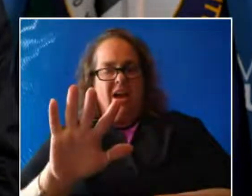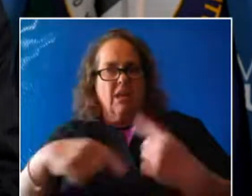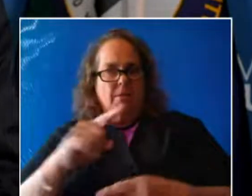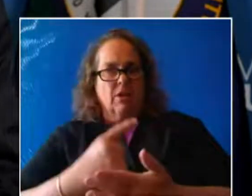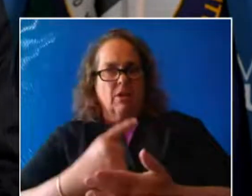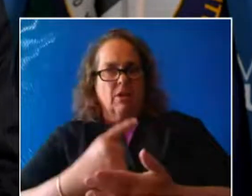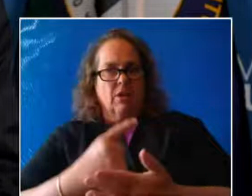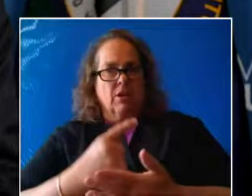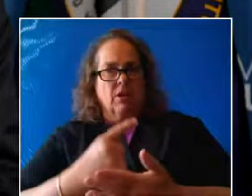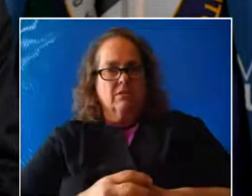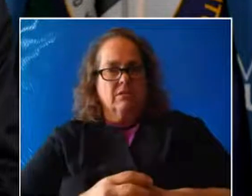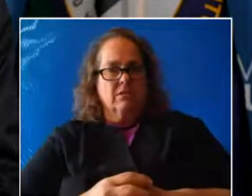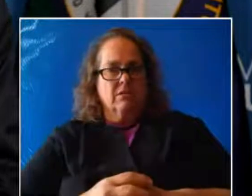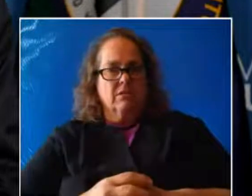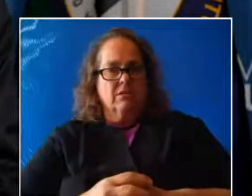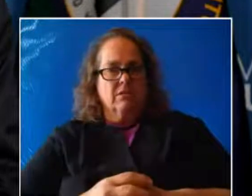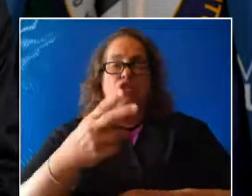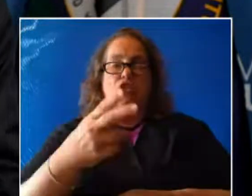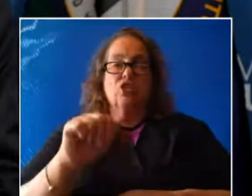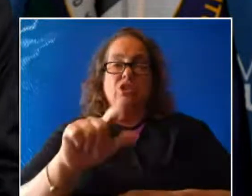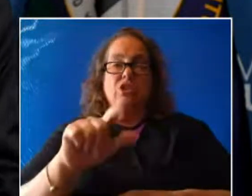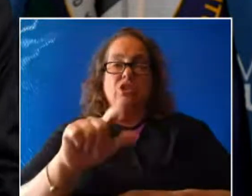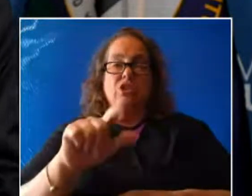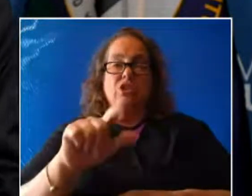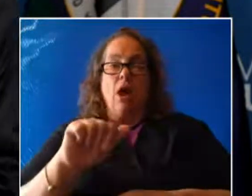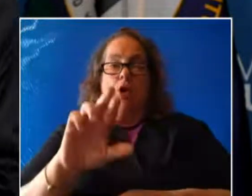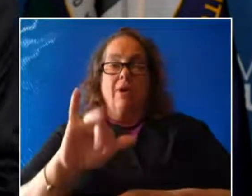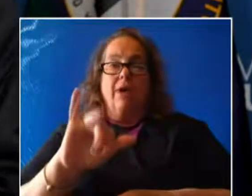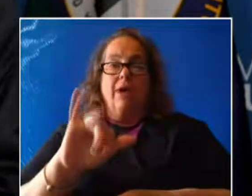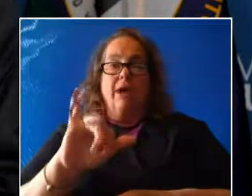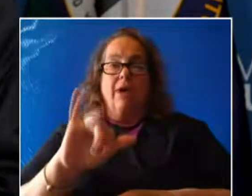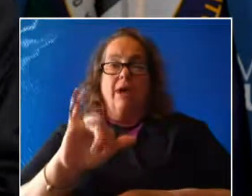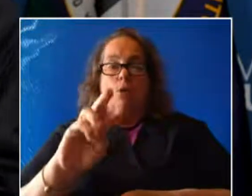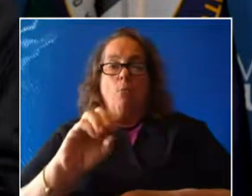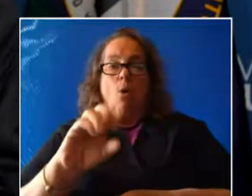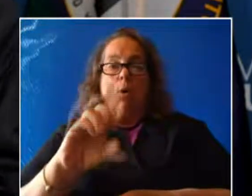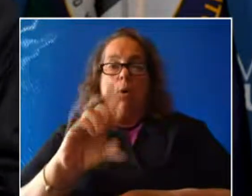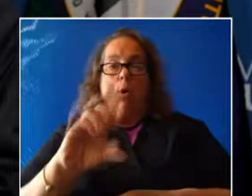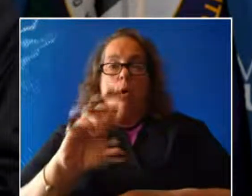Shamaria Morrison, WPSD.